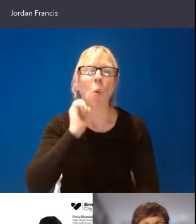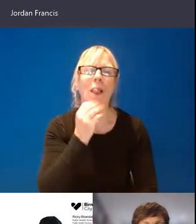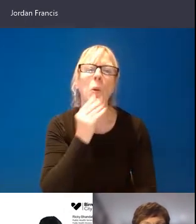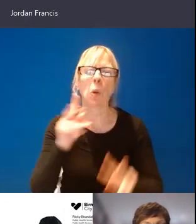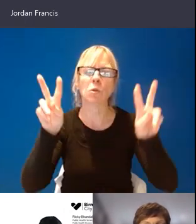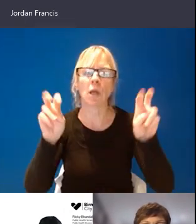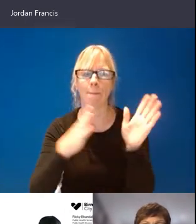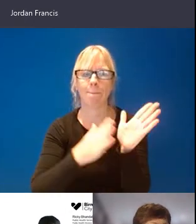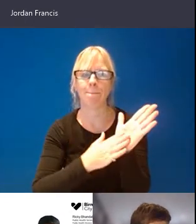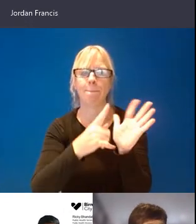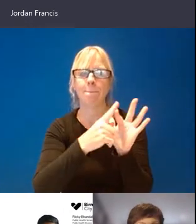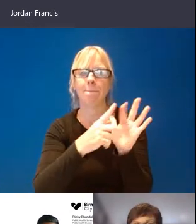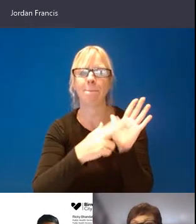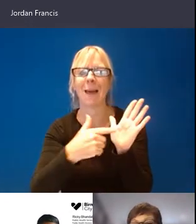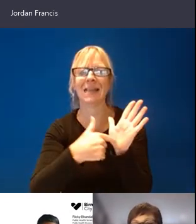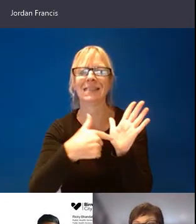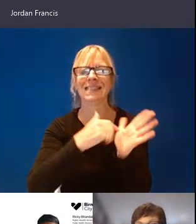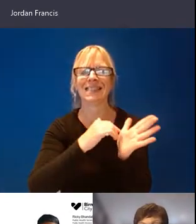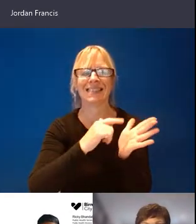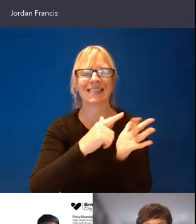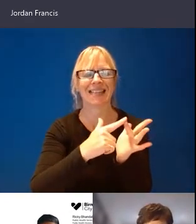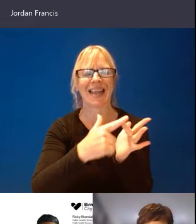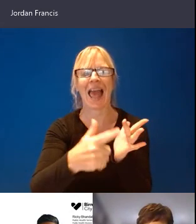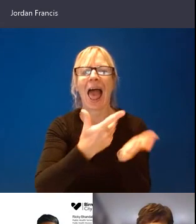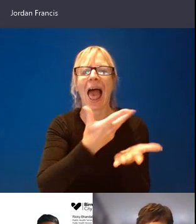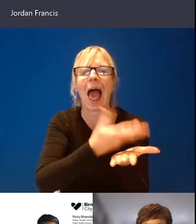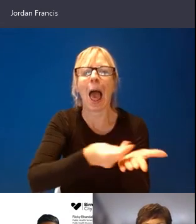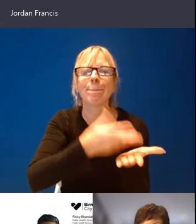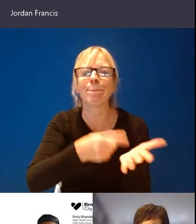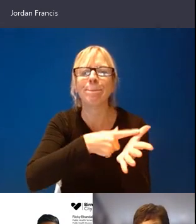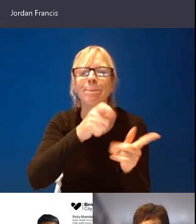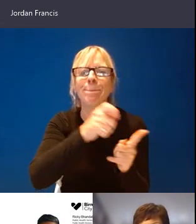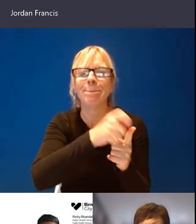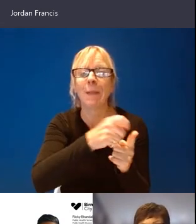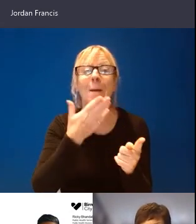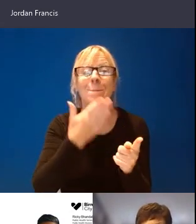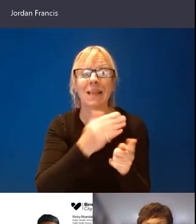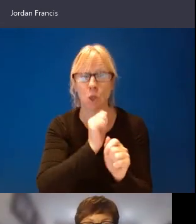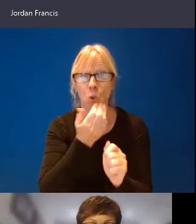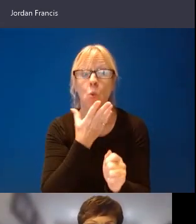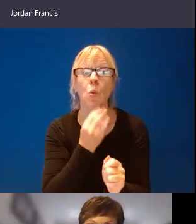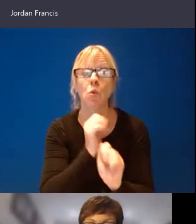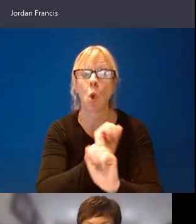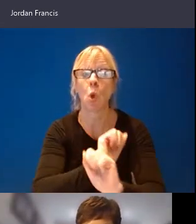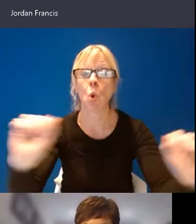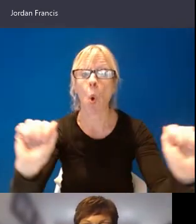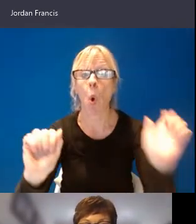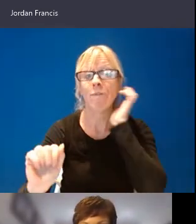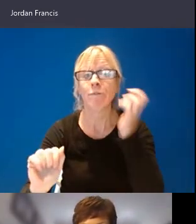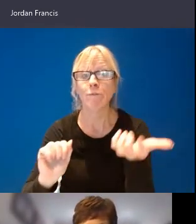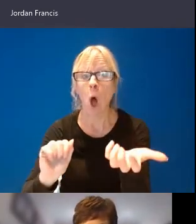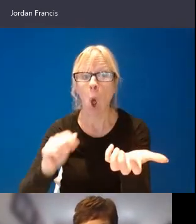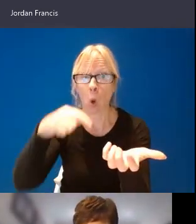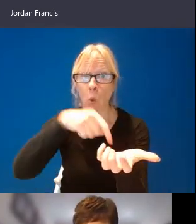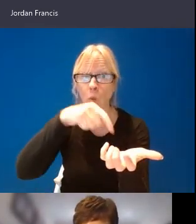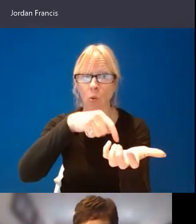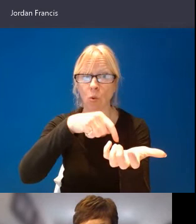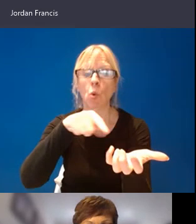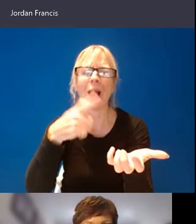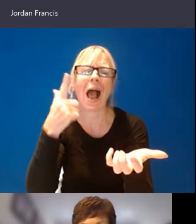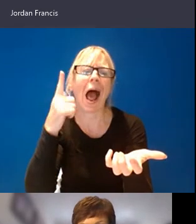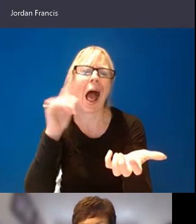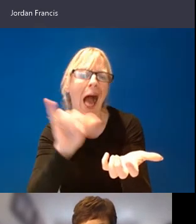that we talked about earlier on. So if you go to Menti on your phones, If you haven't got it loaded, you can use the QR code or go to menti.com